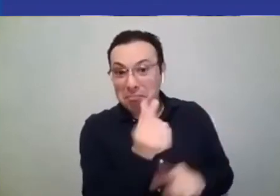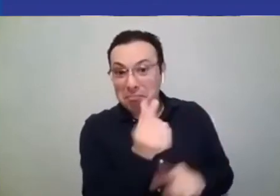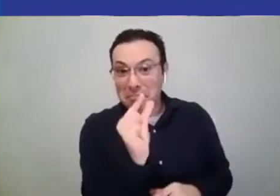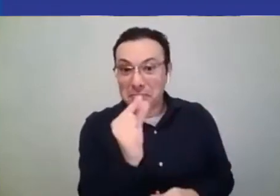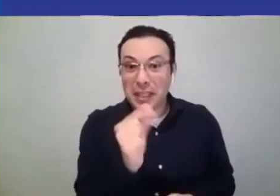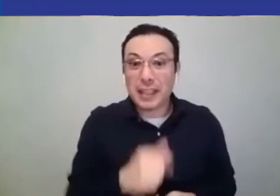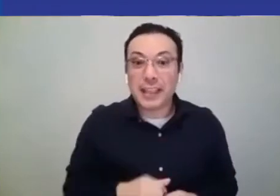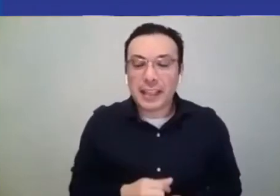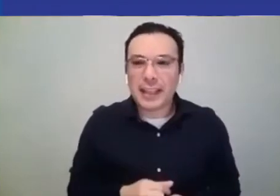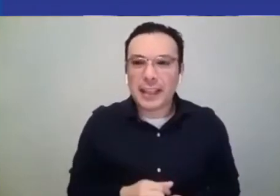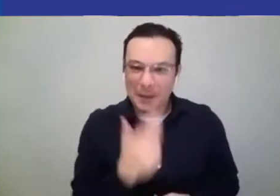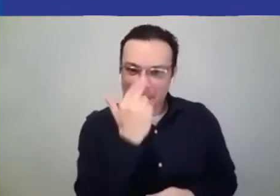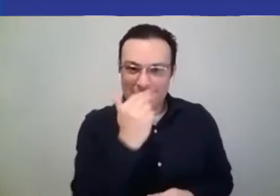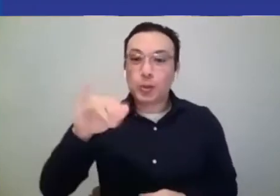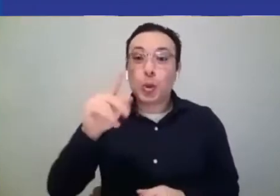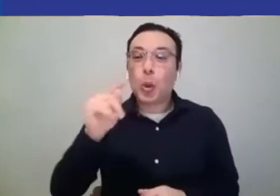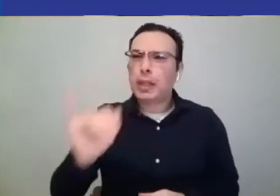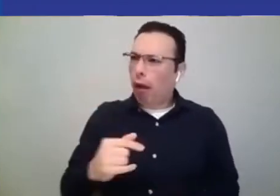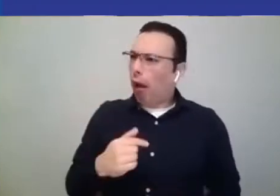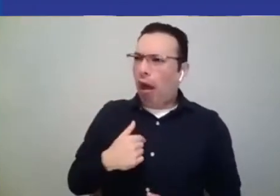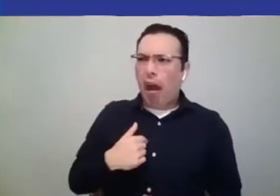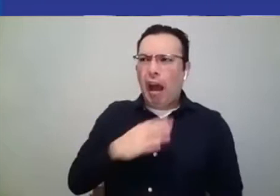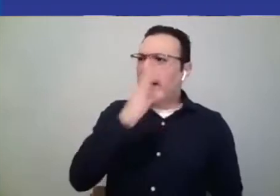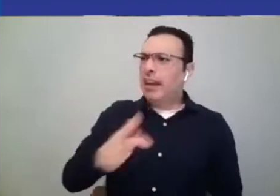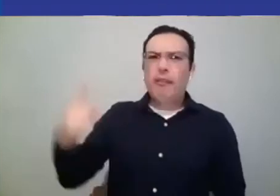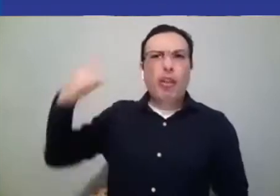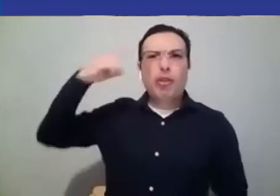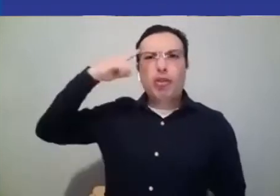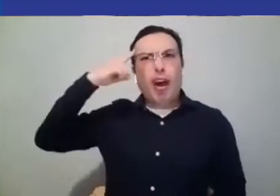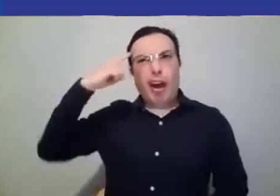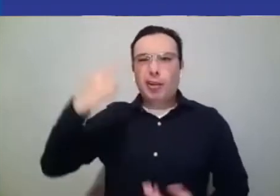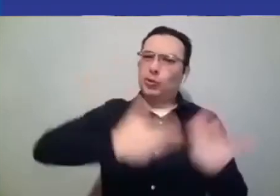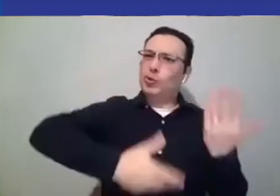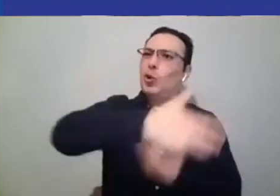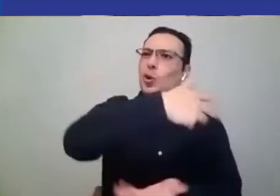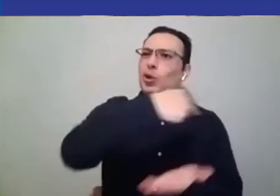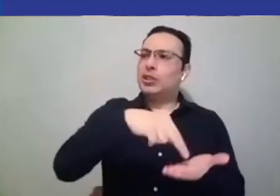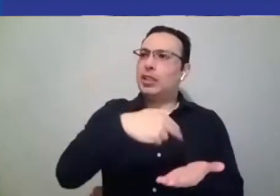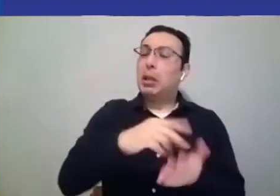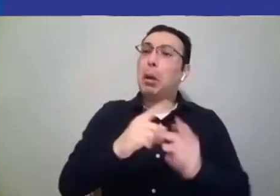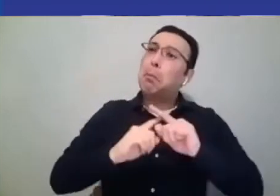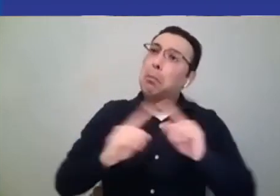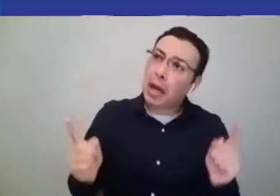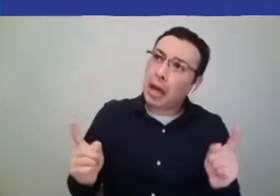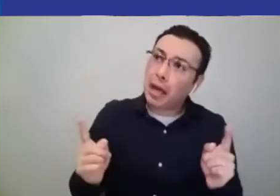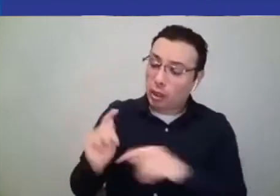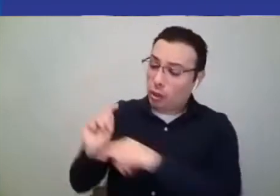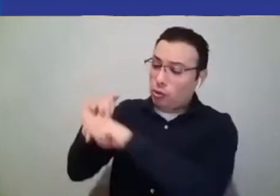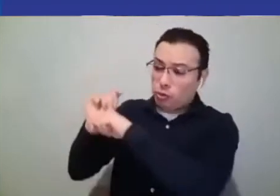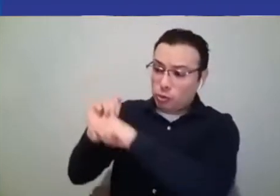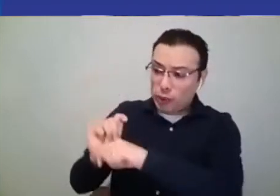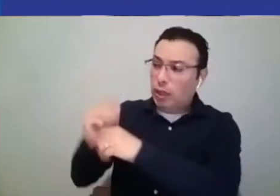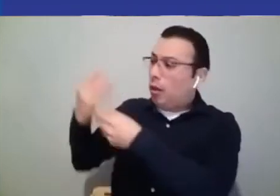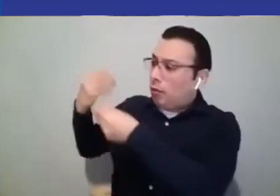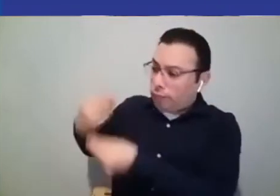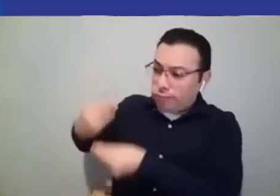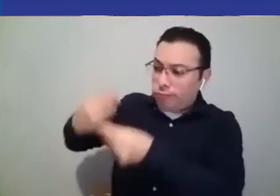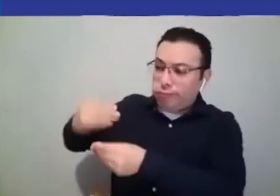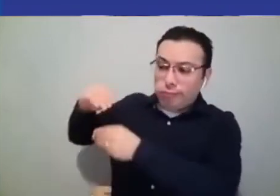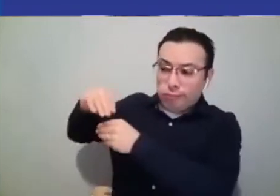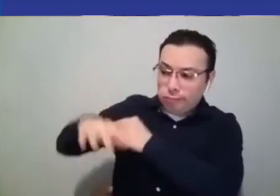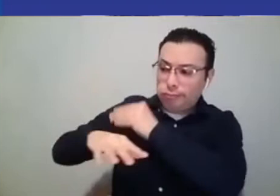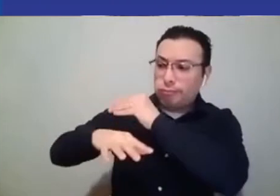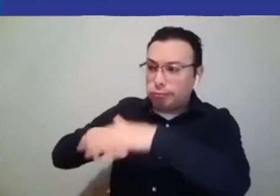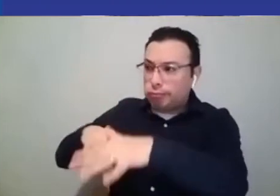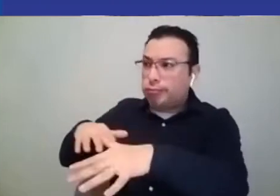Jyoti's response that says, well, maybe I don't think of this as social dance, but perhaps traditional dance or folkloric dance